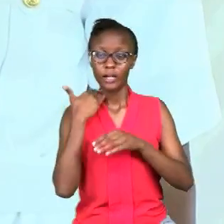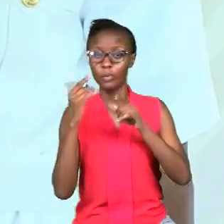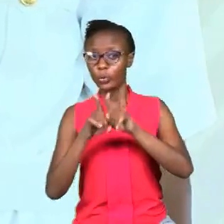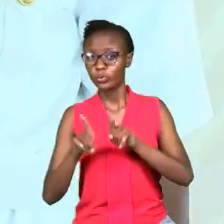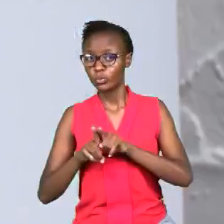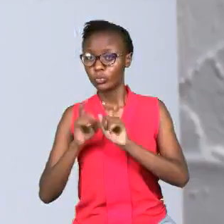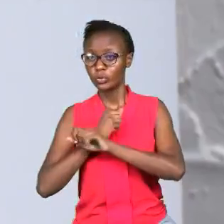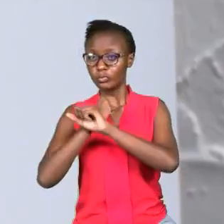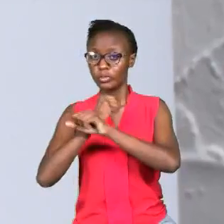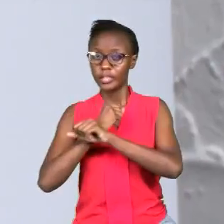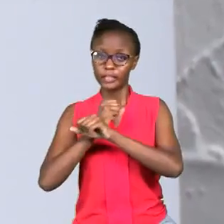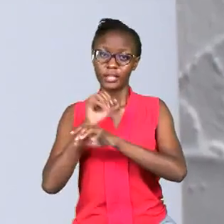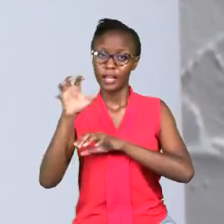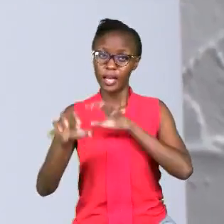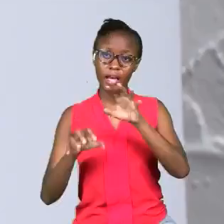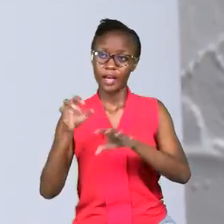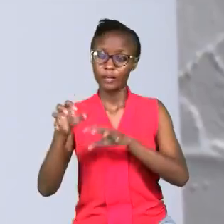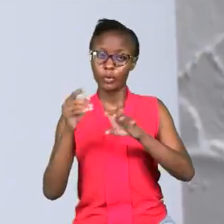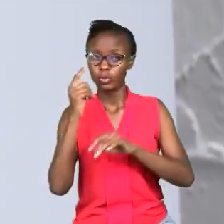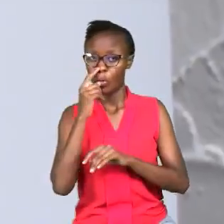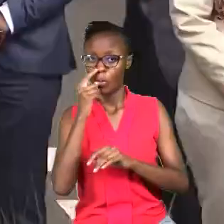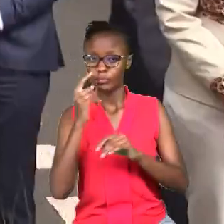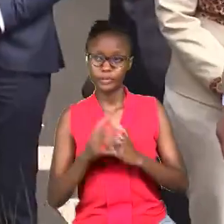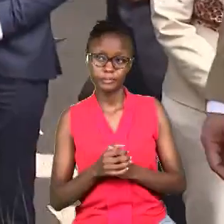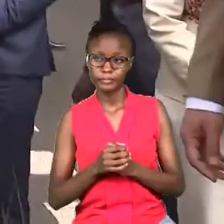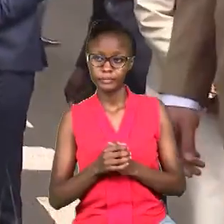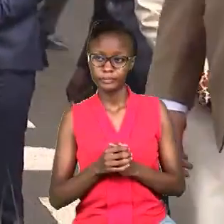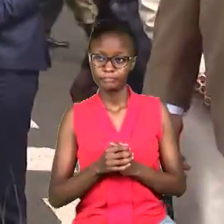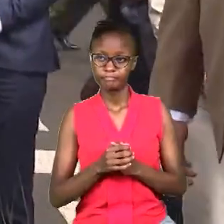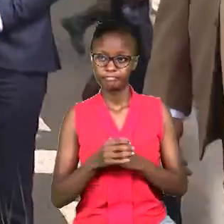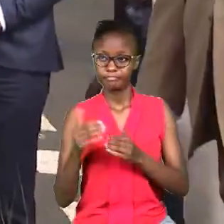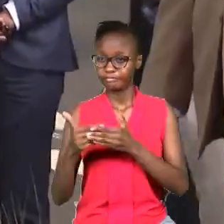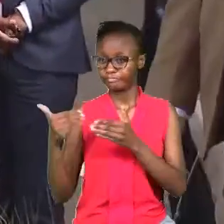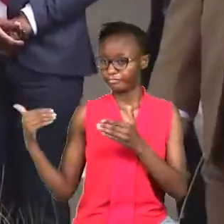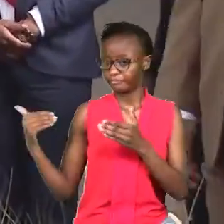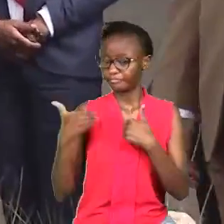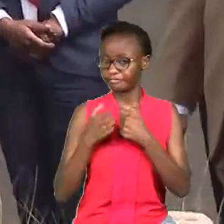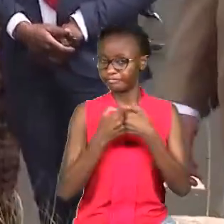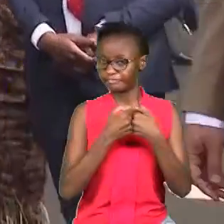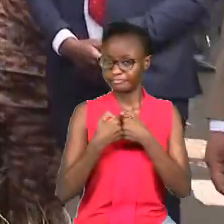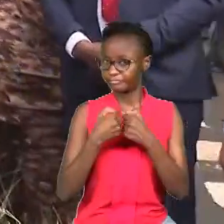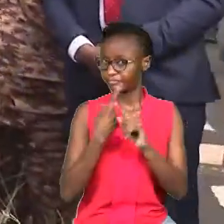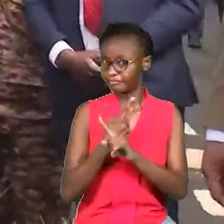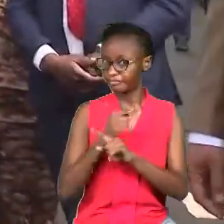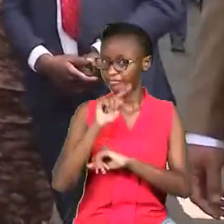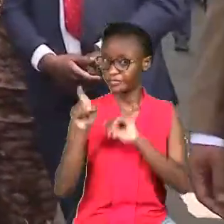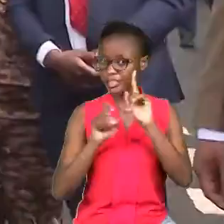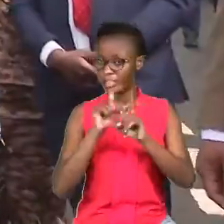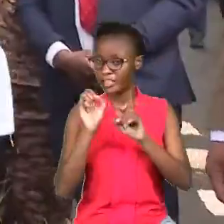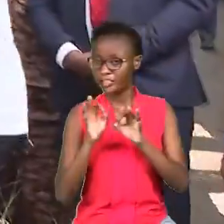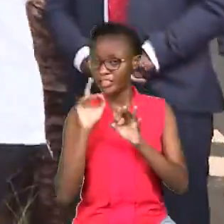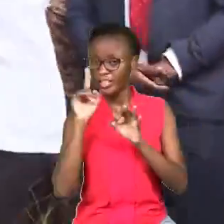wildlife habitats. However, the park has had enough controversies in the recent years as some Kenyans question the value of the